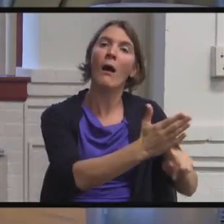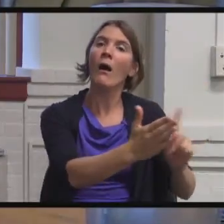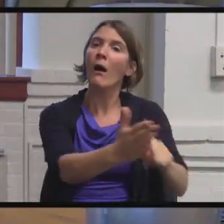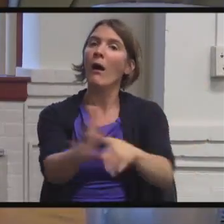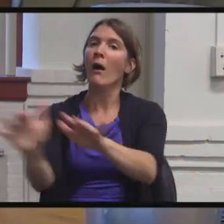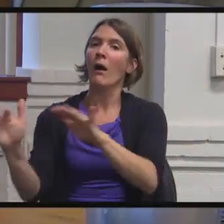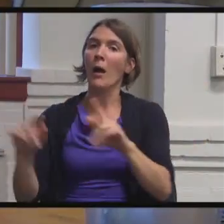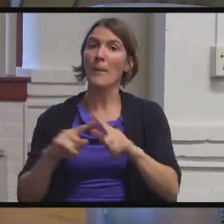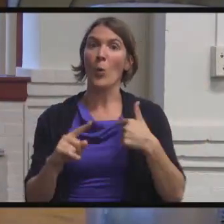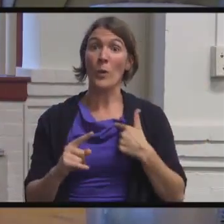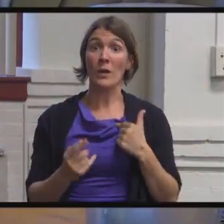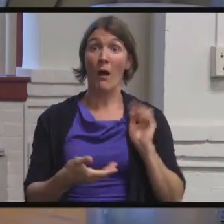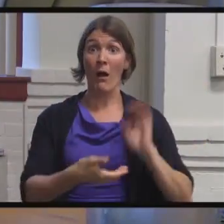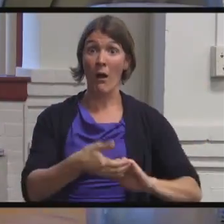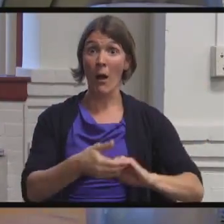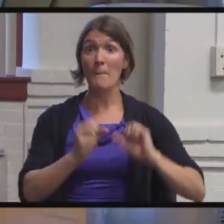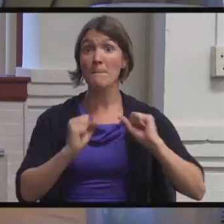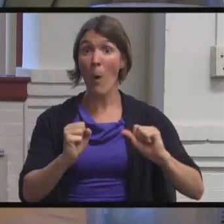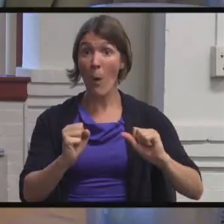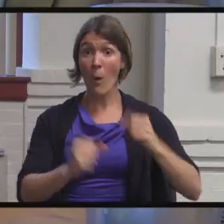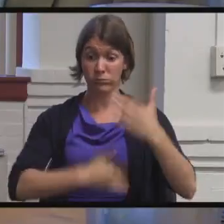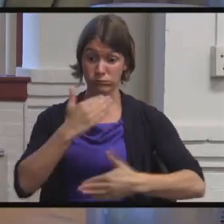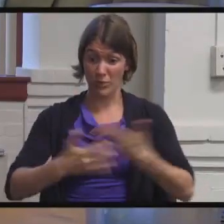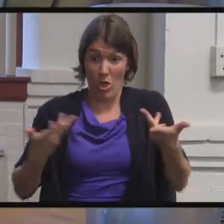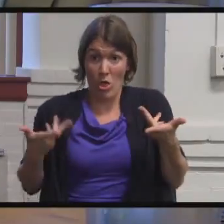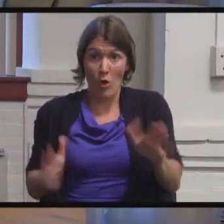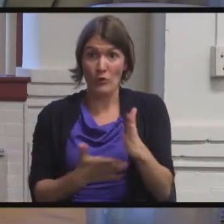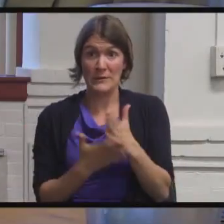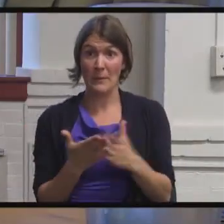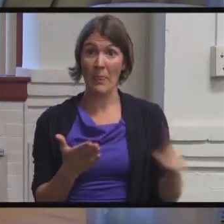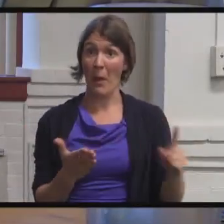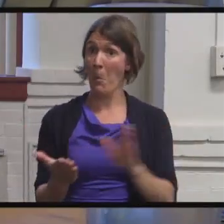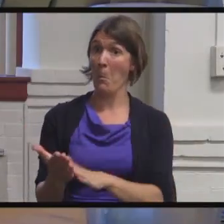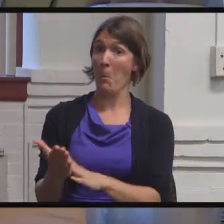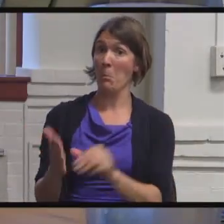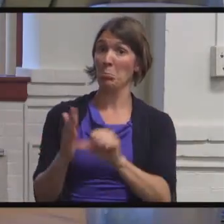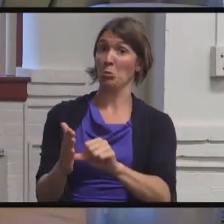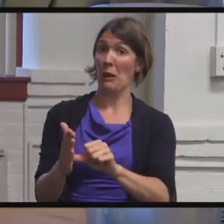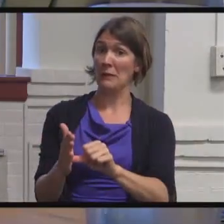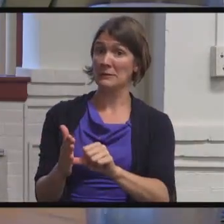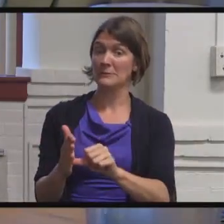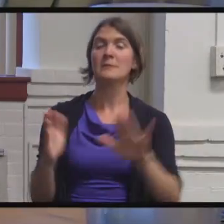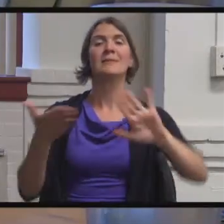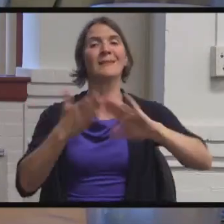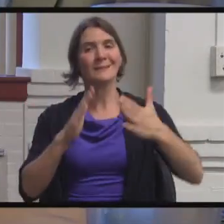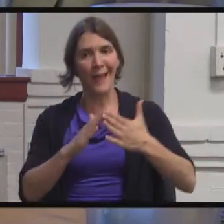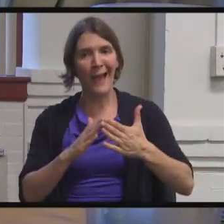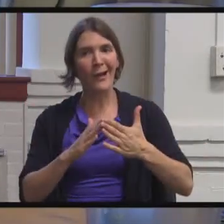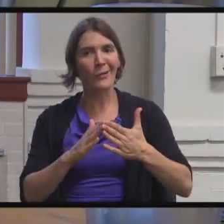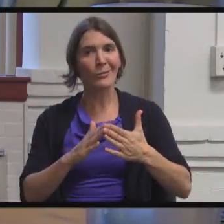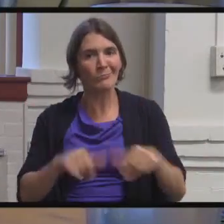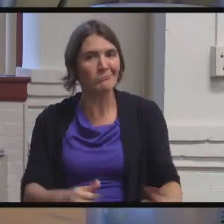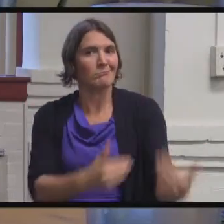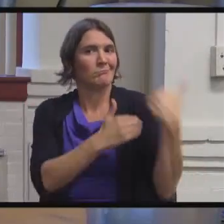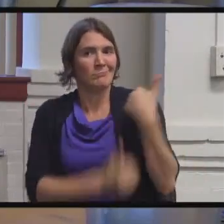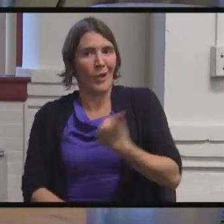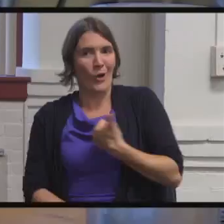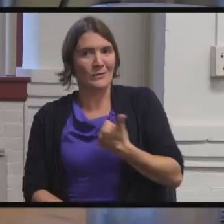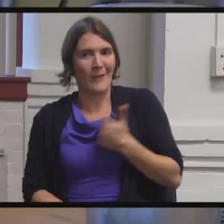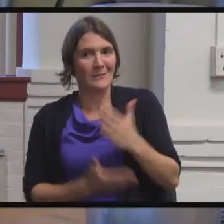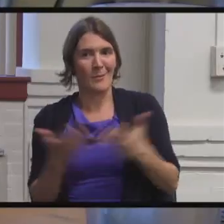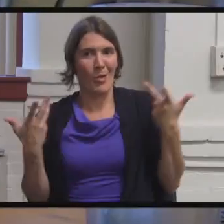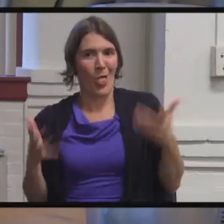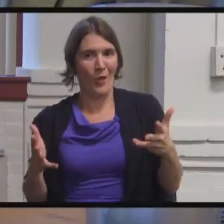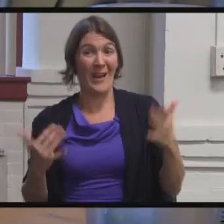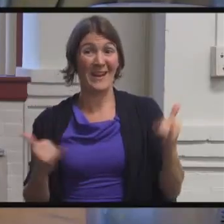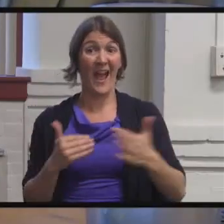regard, and some of that good work right here in Brattleboro. But the town has also done that and laid good groundwork for now